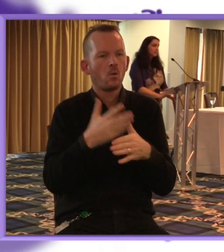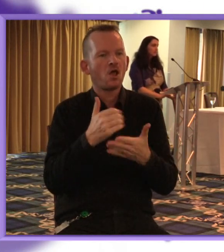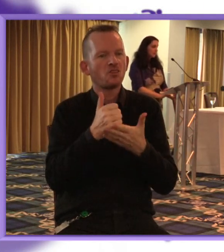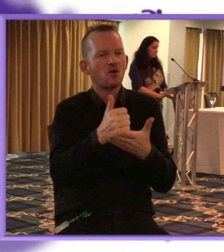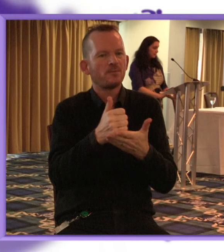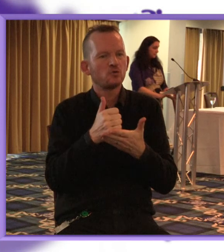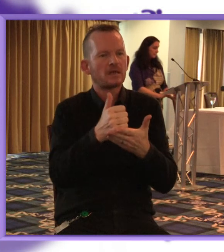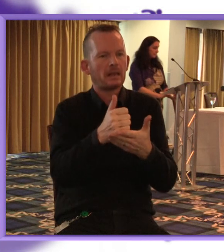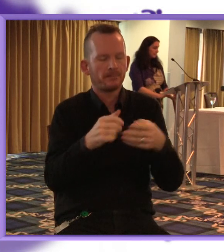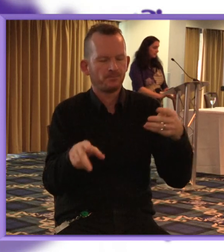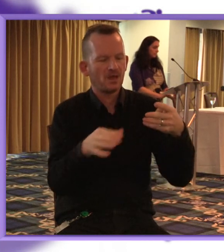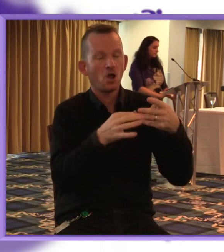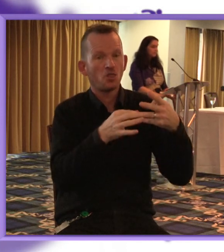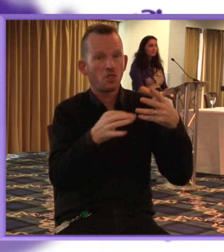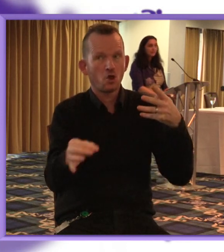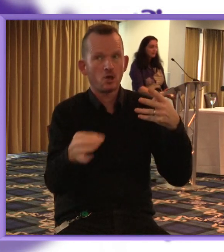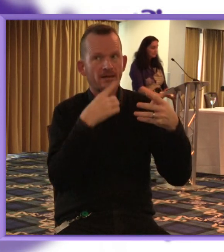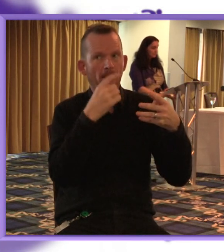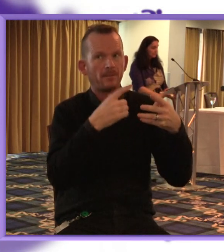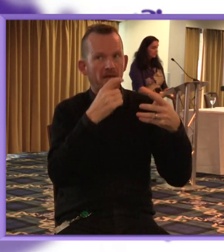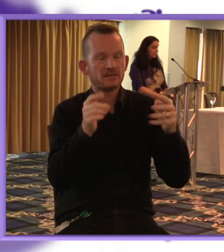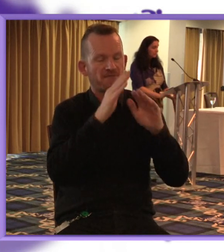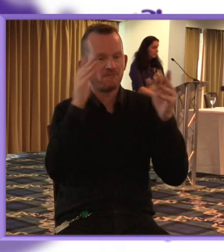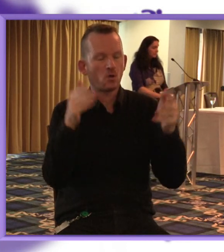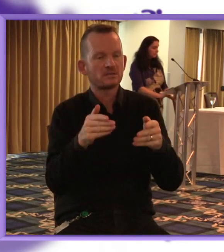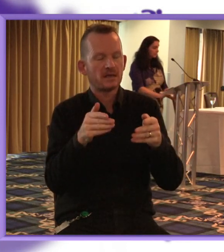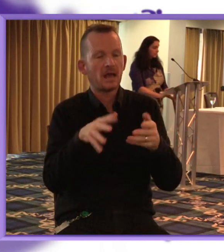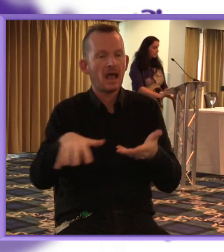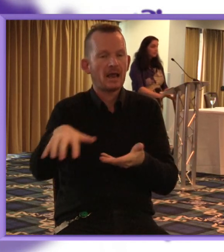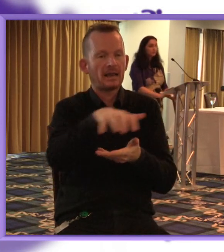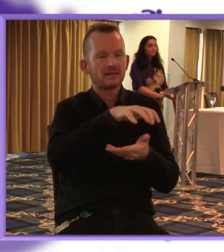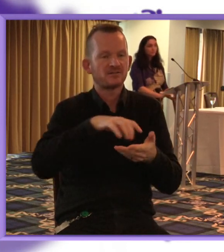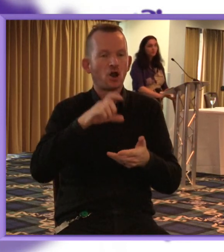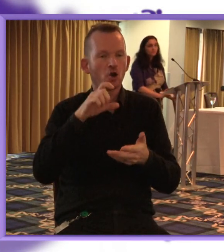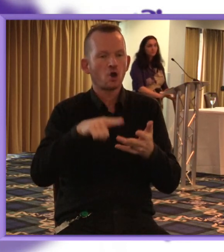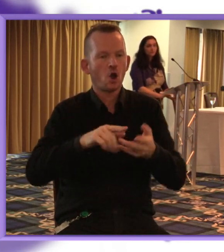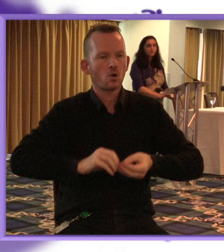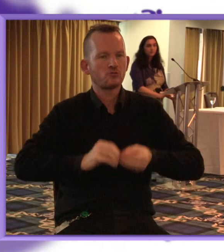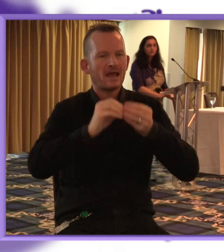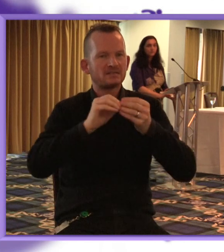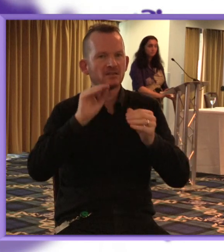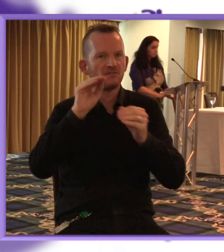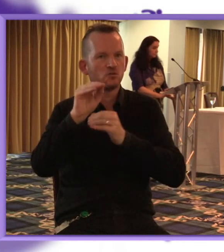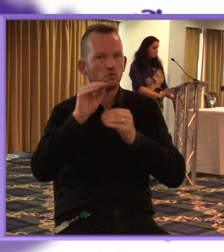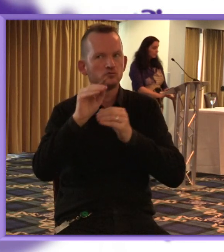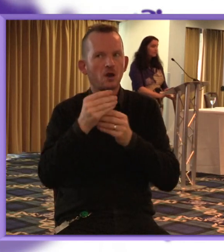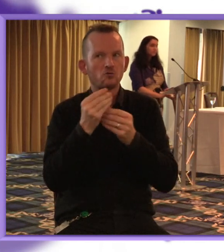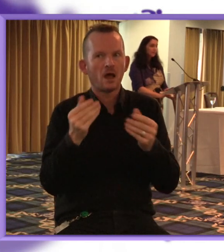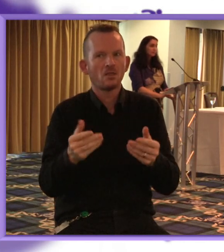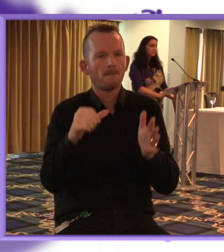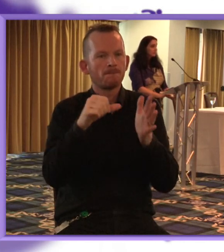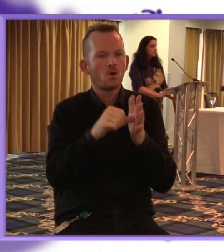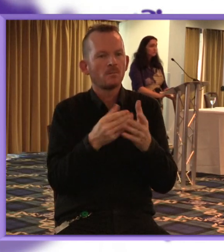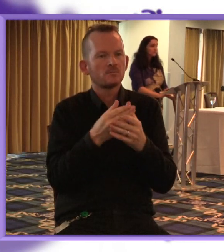And the third capability is focusing collectively on co-creating the future rather than problem solving on a sort of